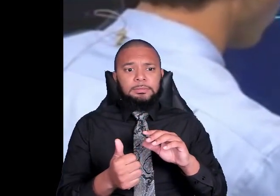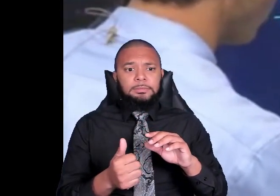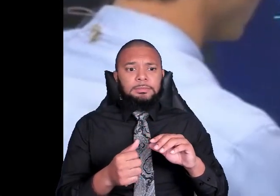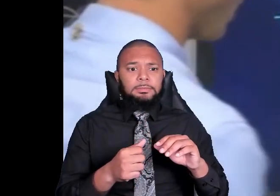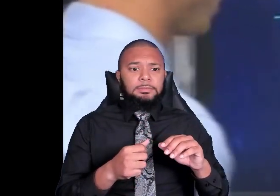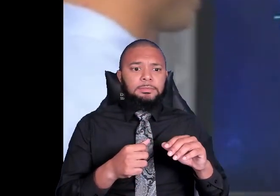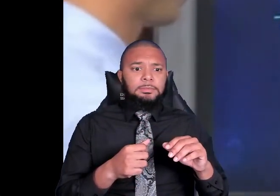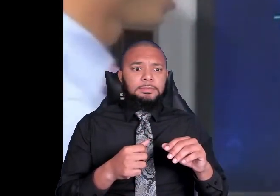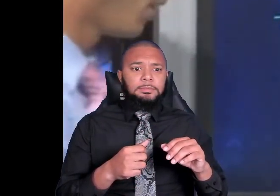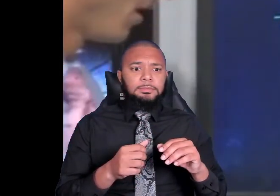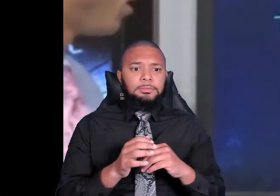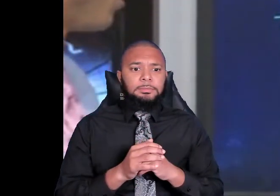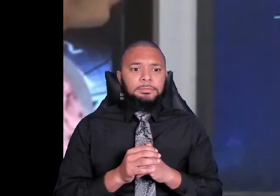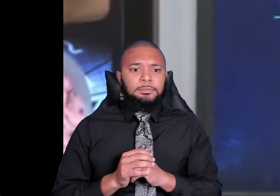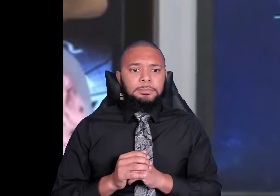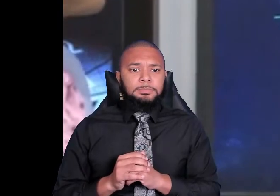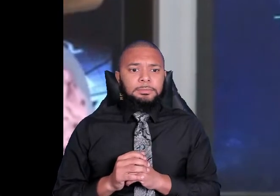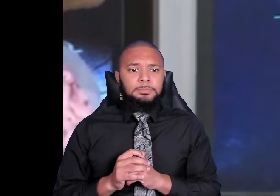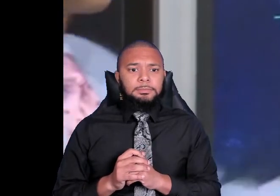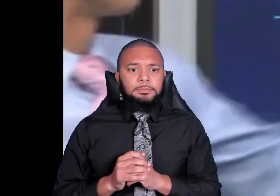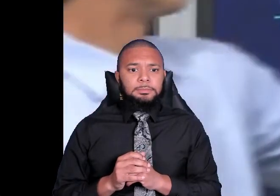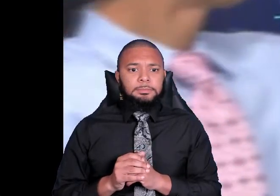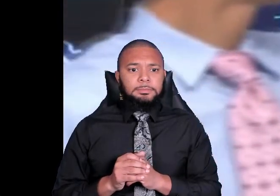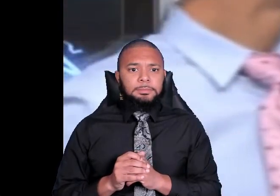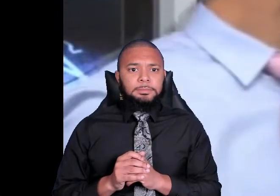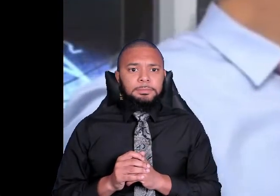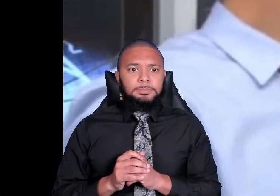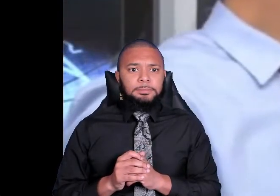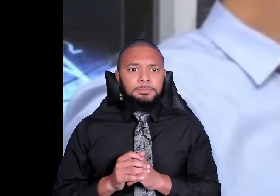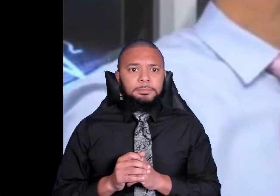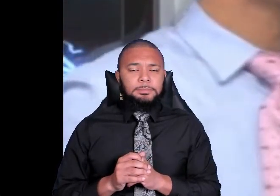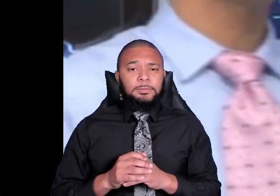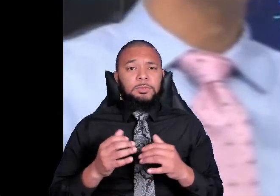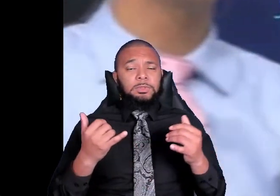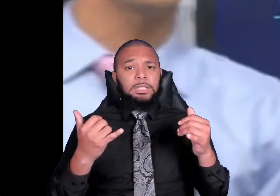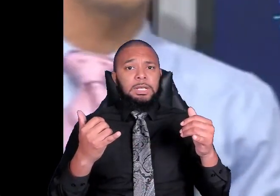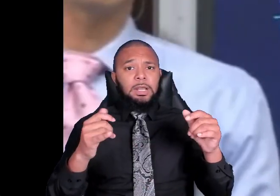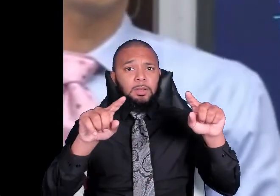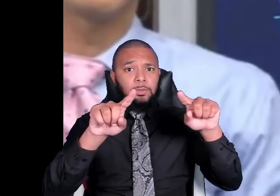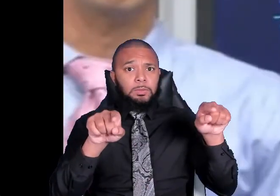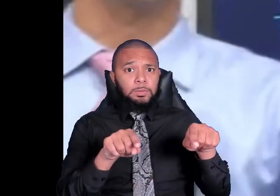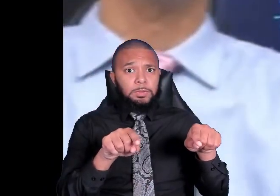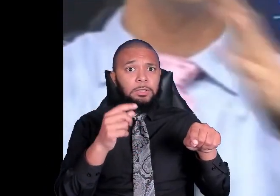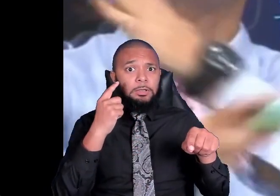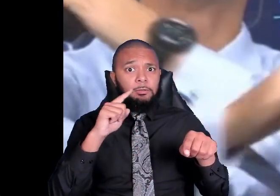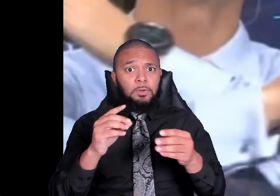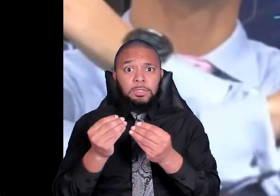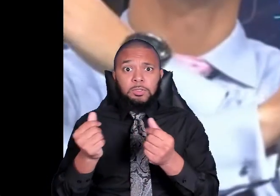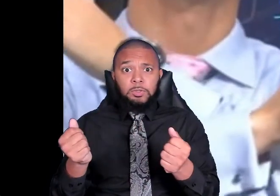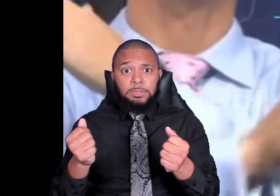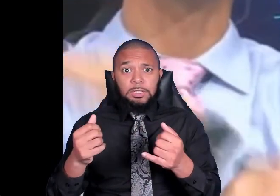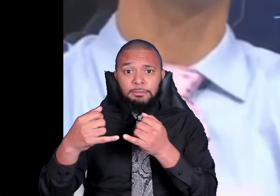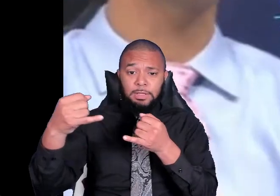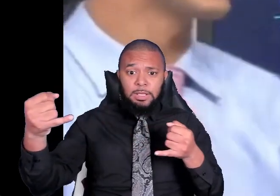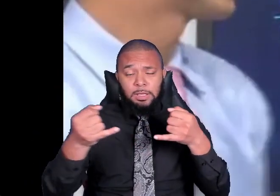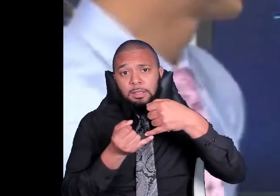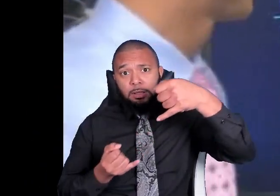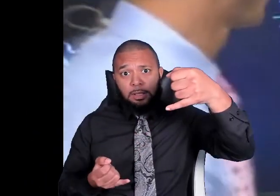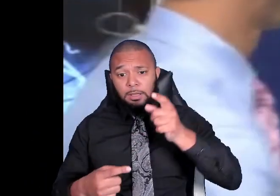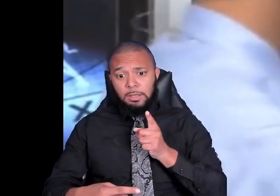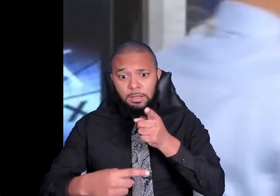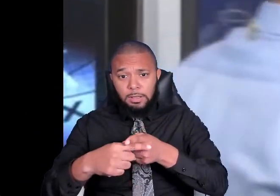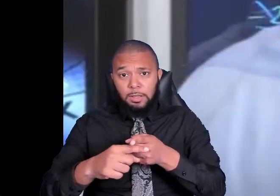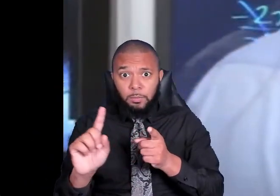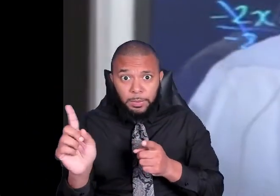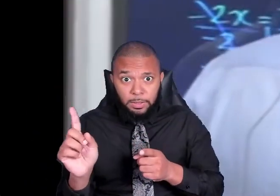11 over 10. So our ordered pair here for the solution of where these two lines intersect